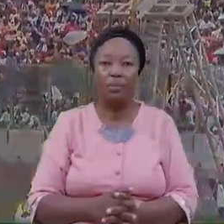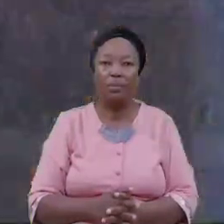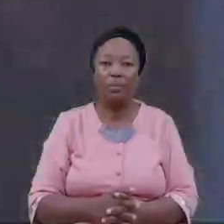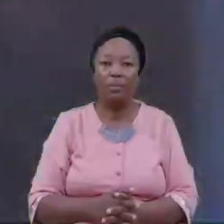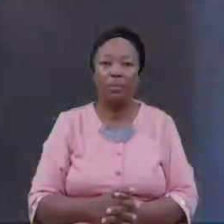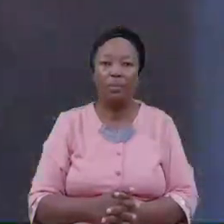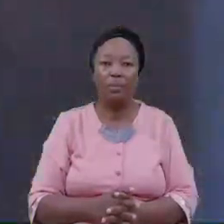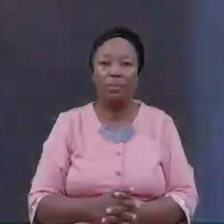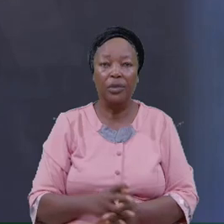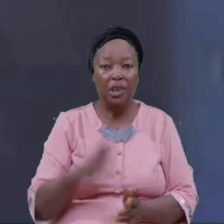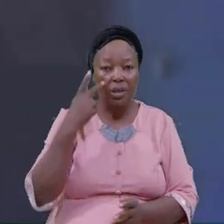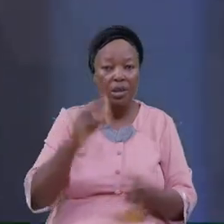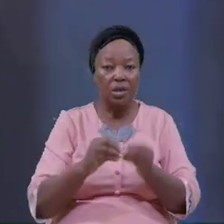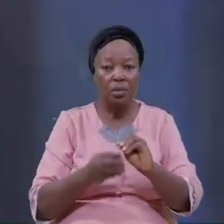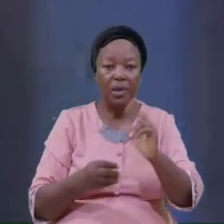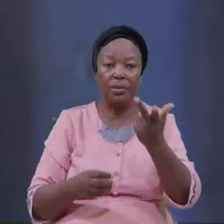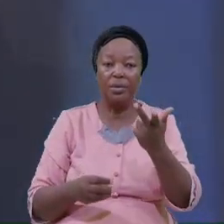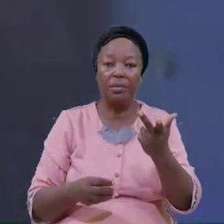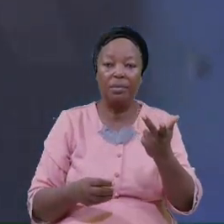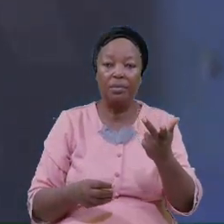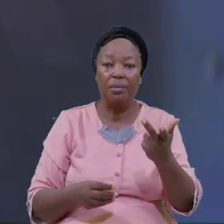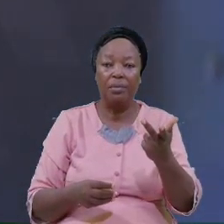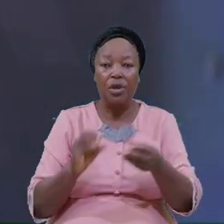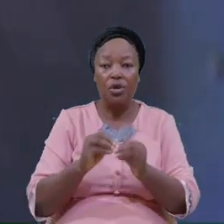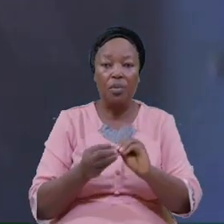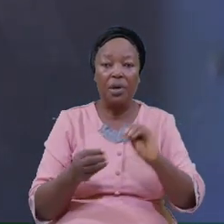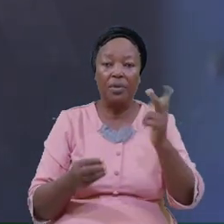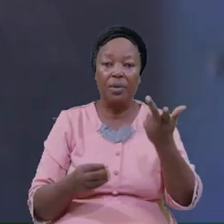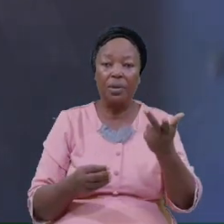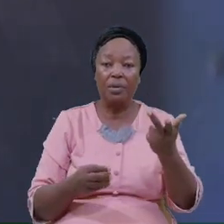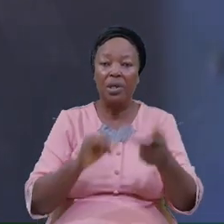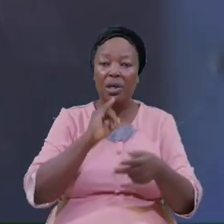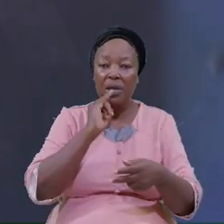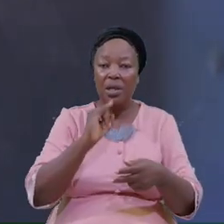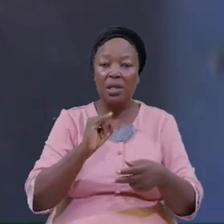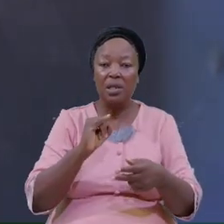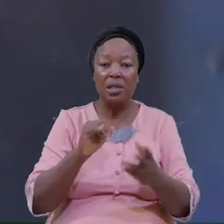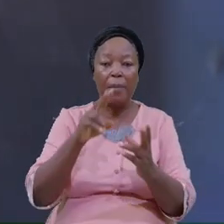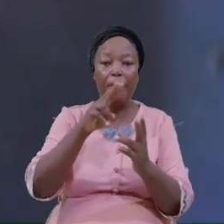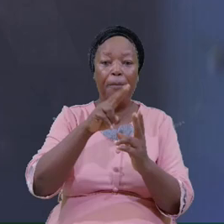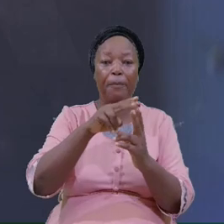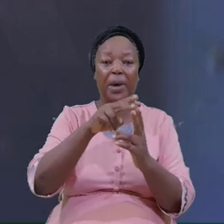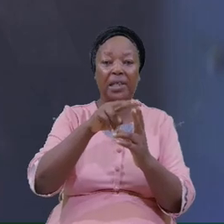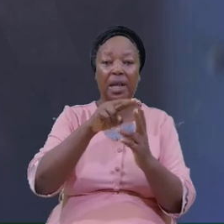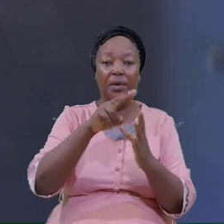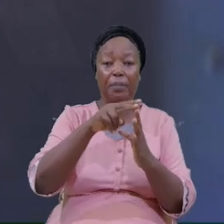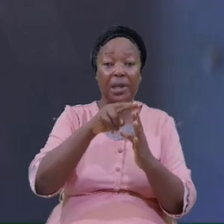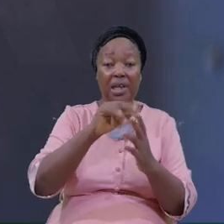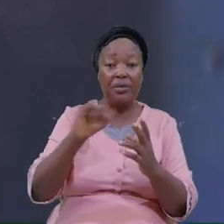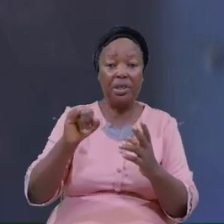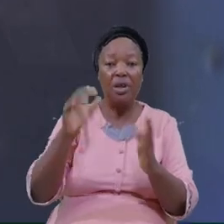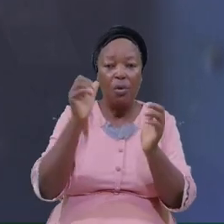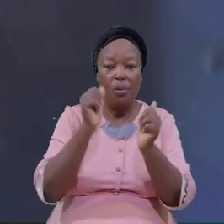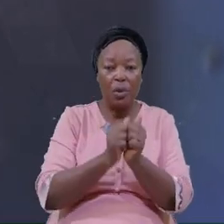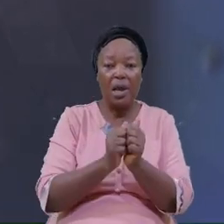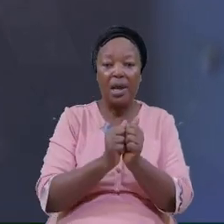number three. Troisième élément maintenant. Number three is partnering with peacemakers in